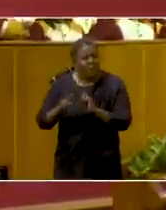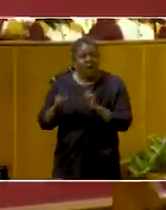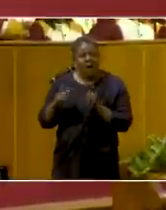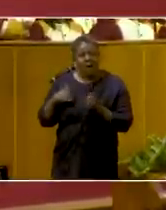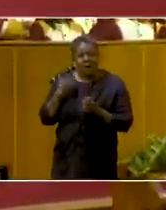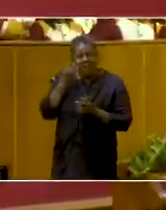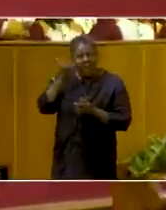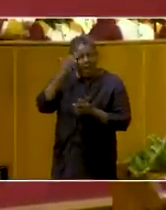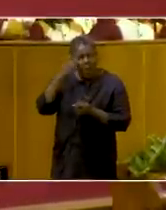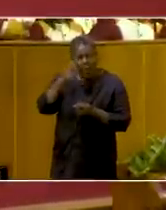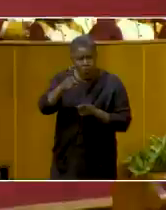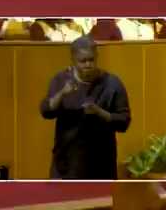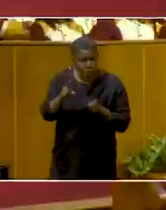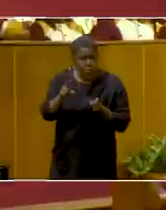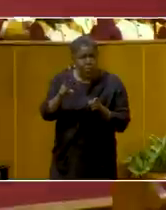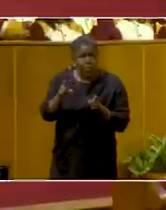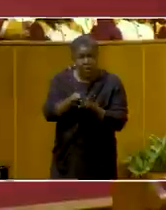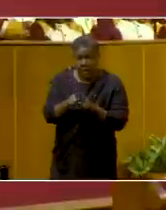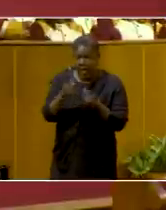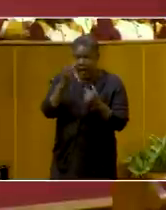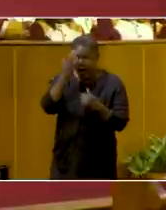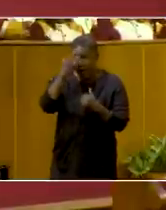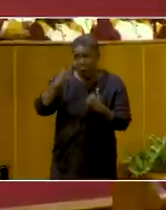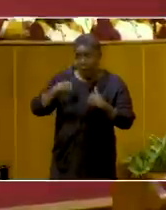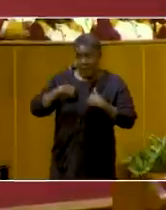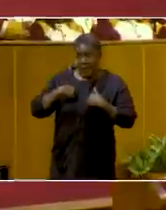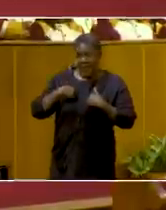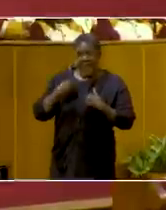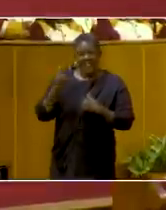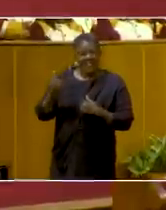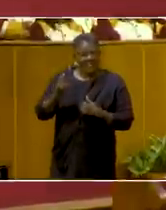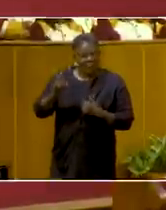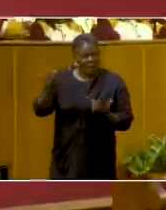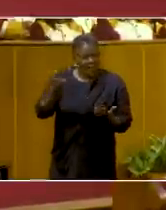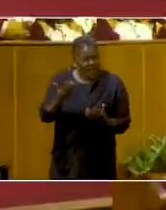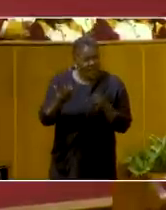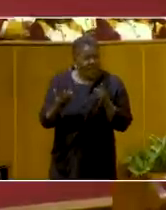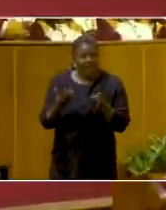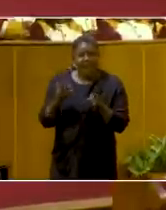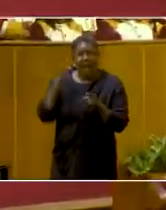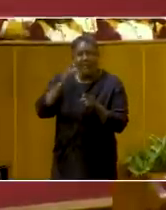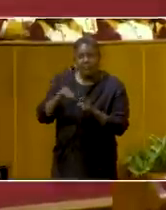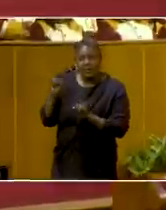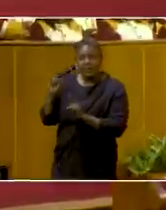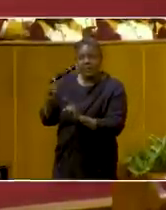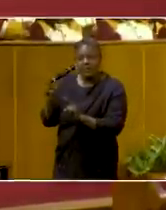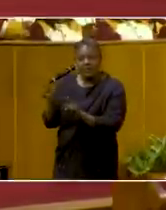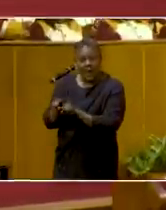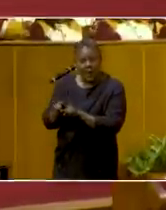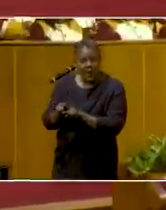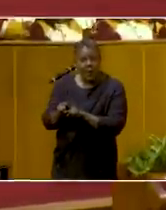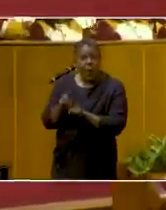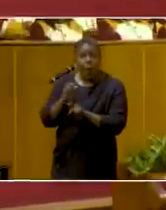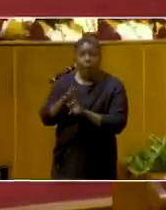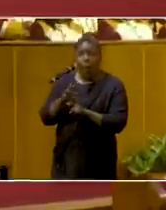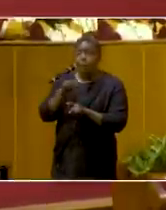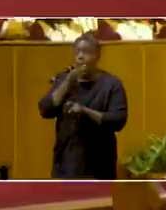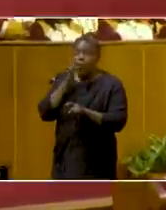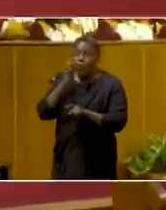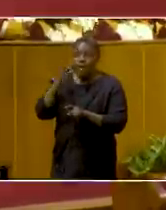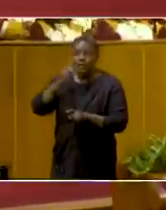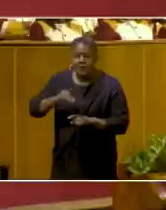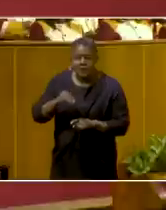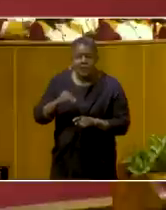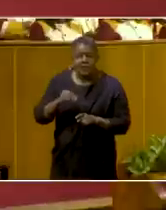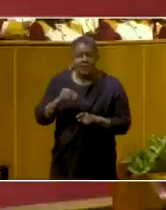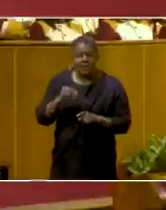I know you the way I know me, somebody today is either there, has been there, or is on their way there of looking